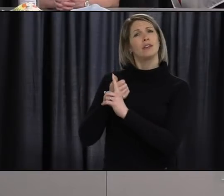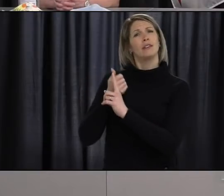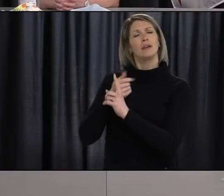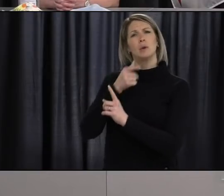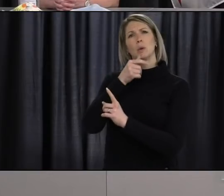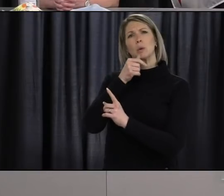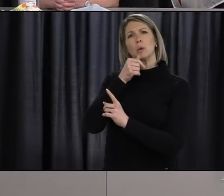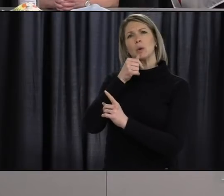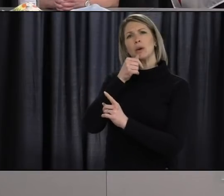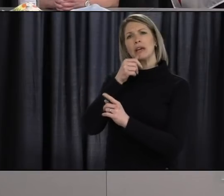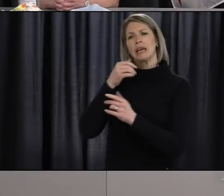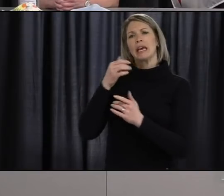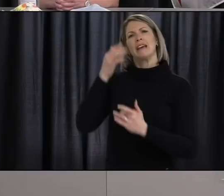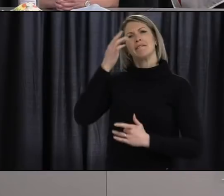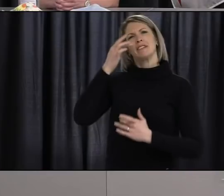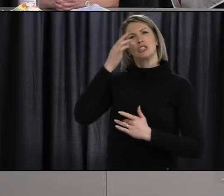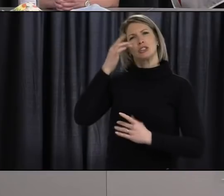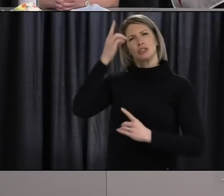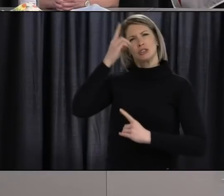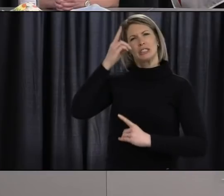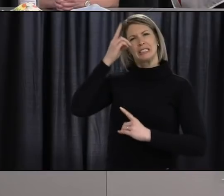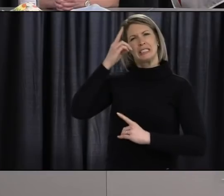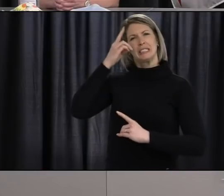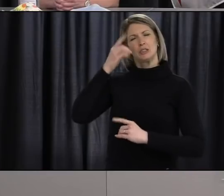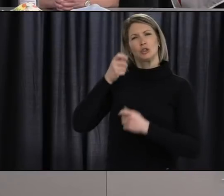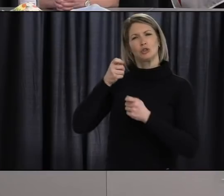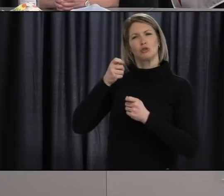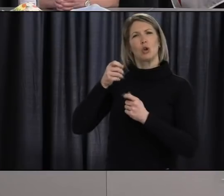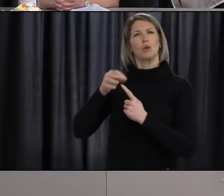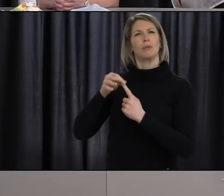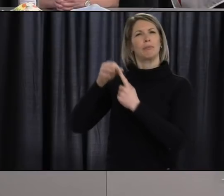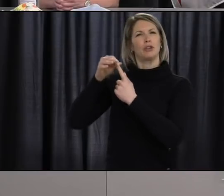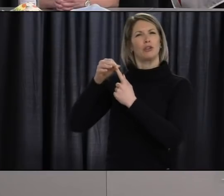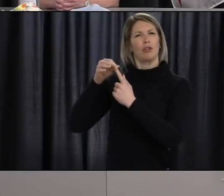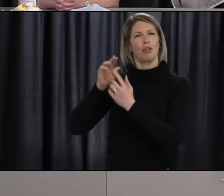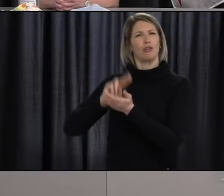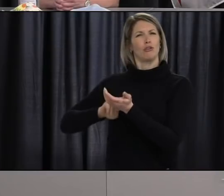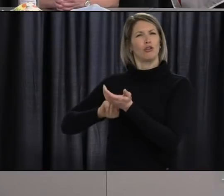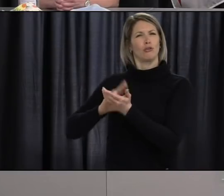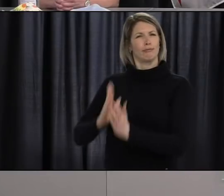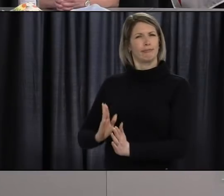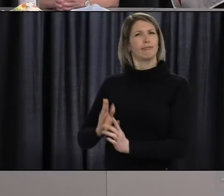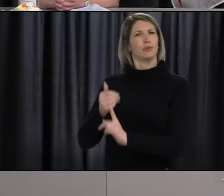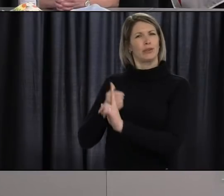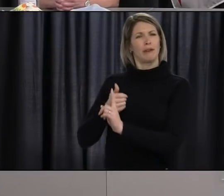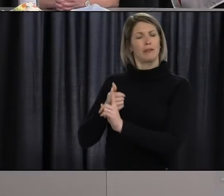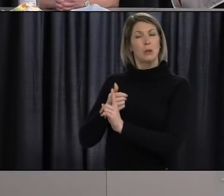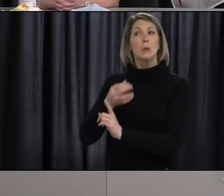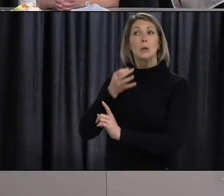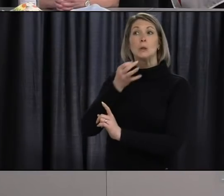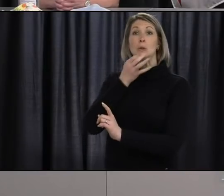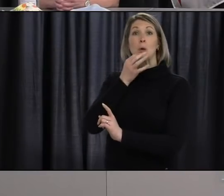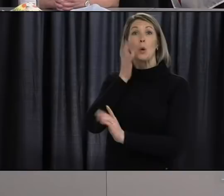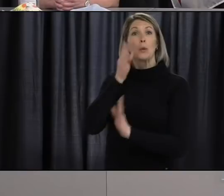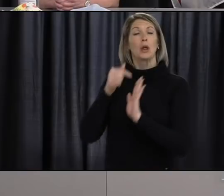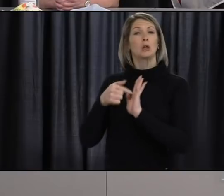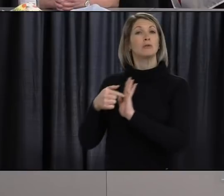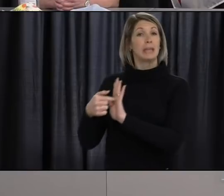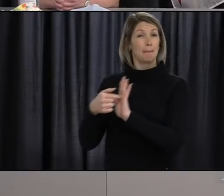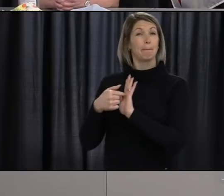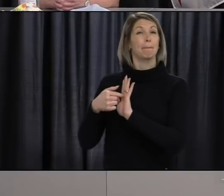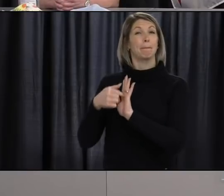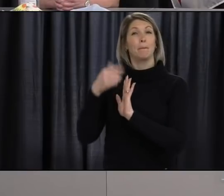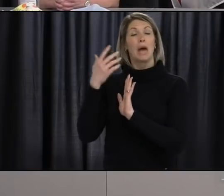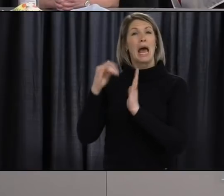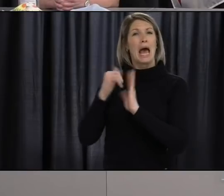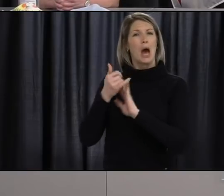control nurse specialist and has been working with Dr. Fitzgerald in a few minutes to show us how to properly wear a